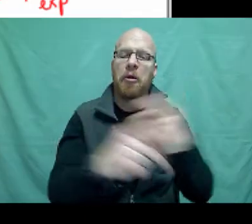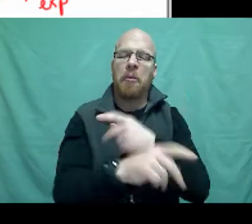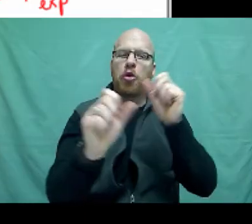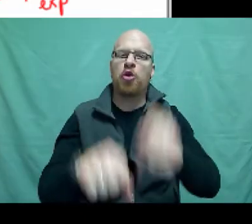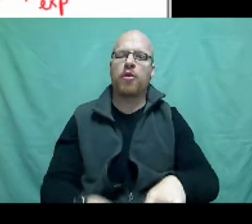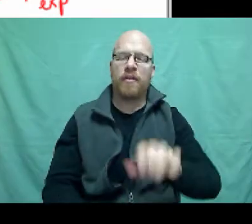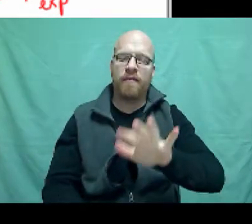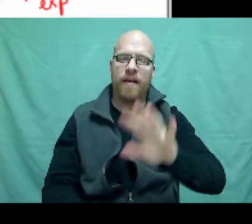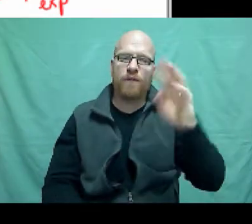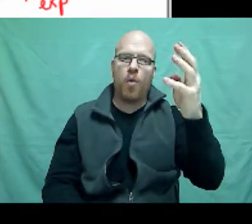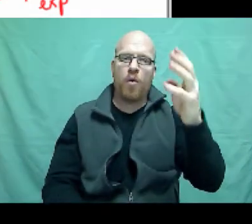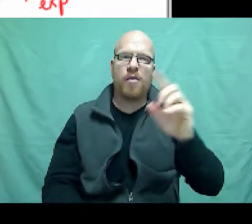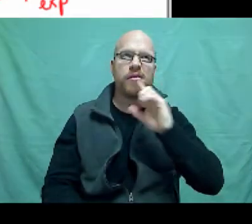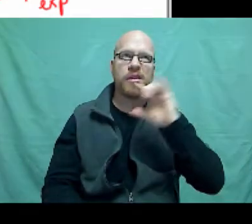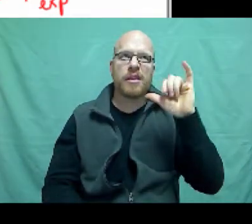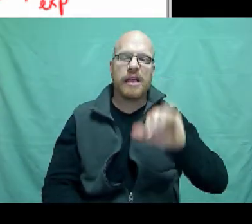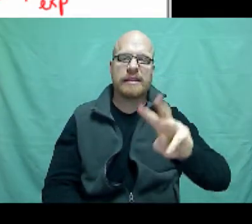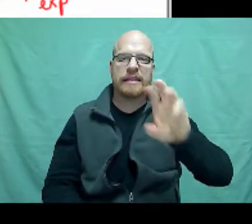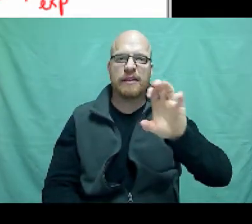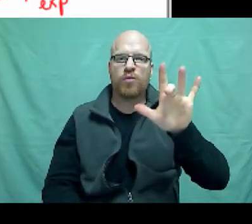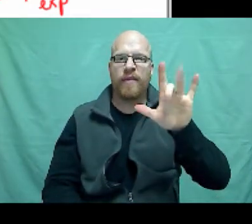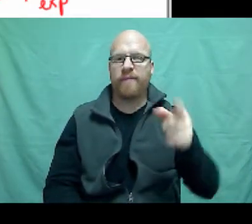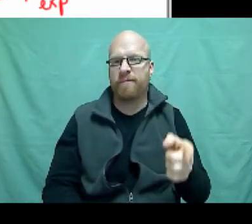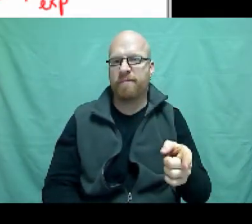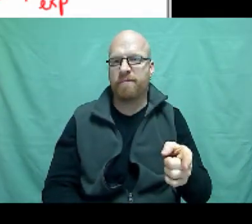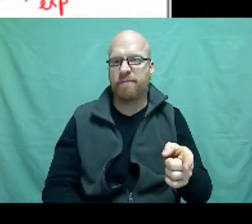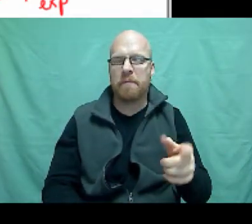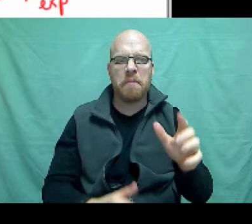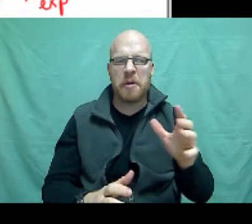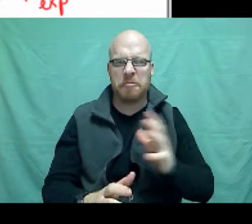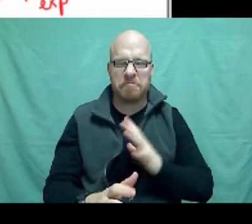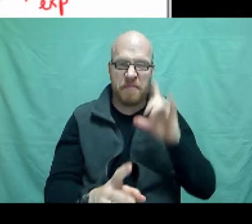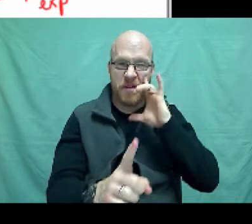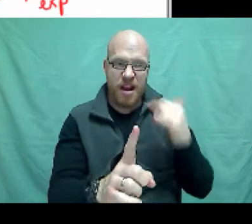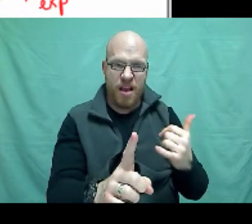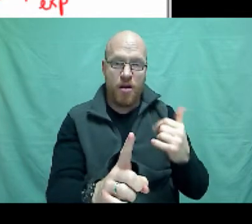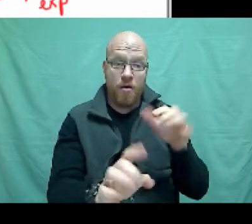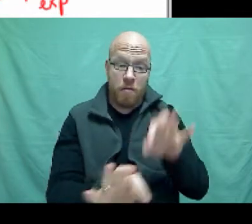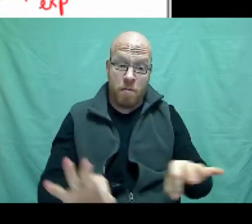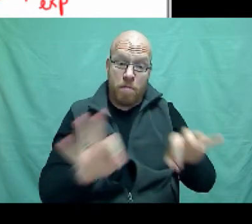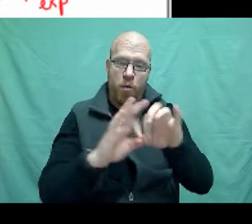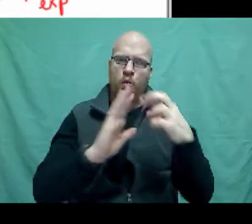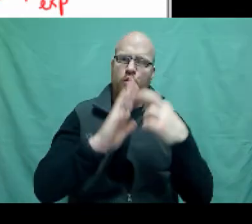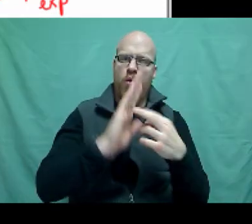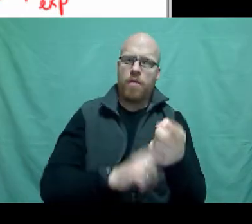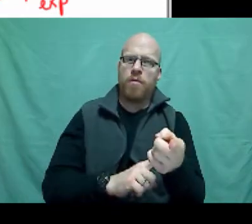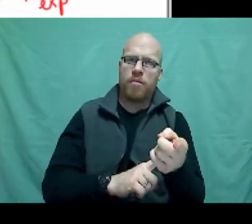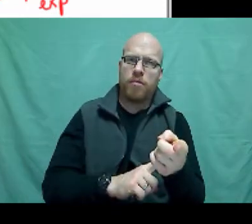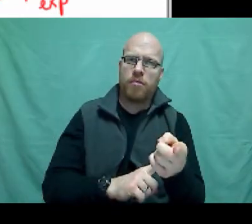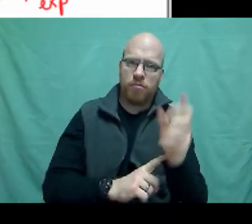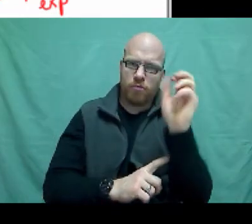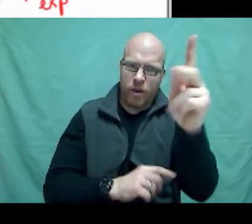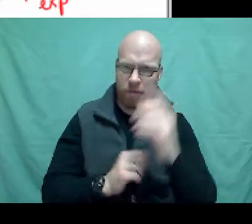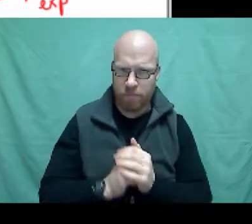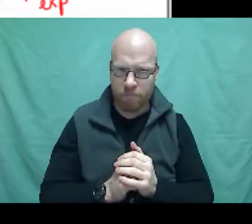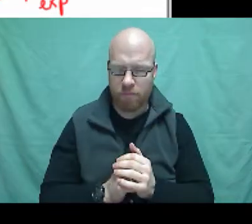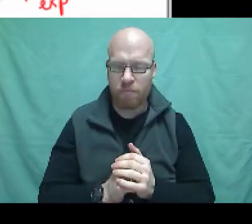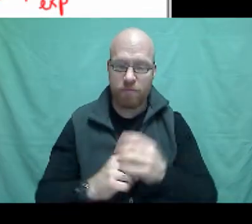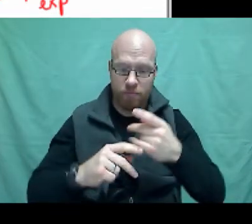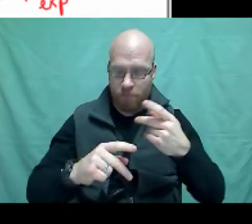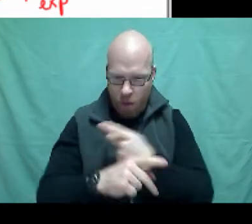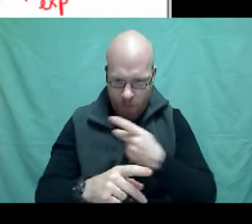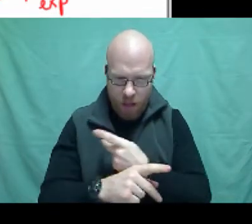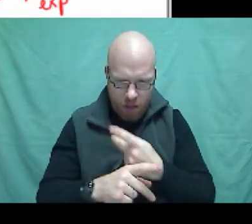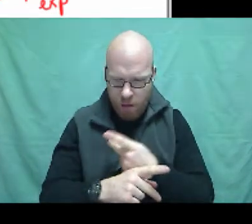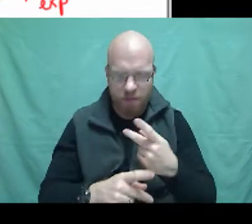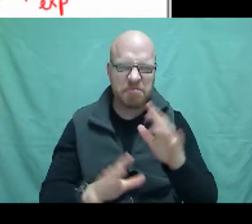If you wanted to go ahead and multiply that, you could. 5 to the 4th power is 625. But for now, we want to show the rule and how the rule works,